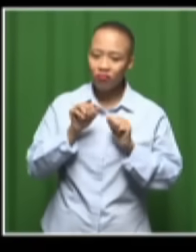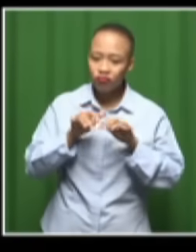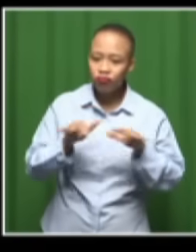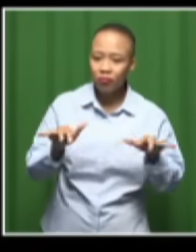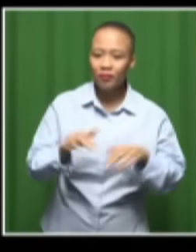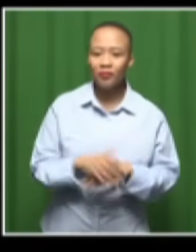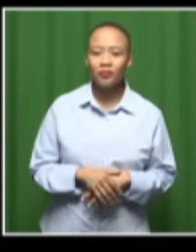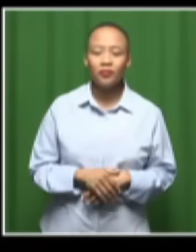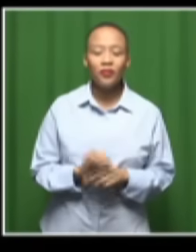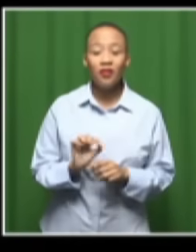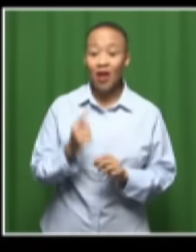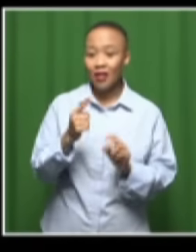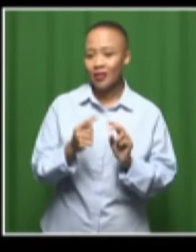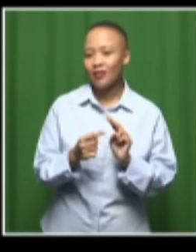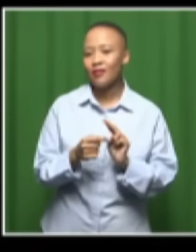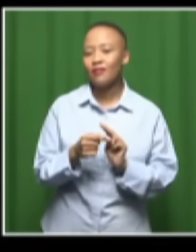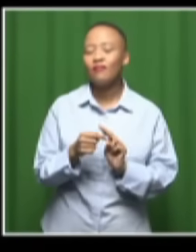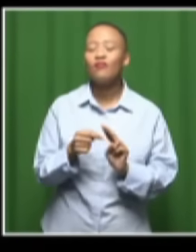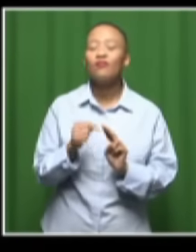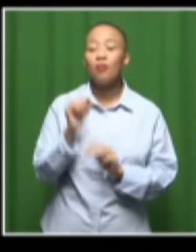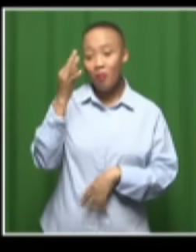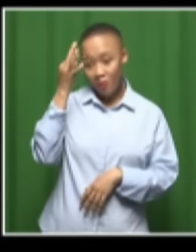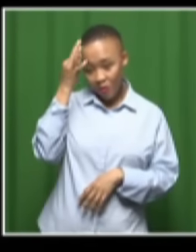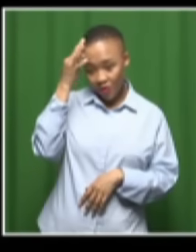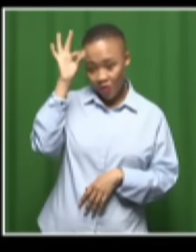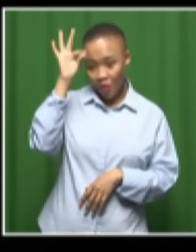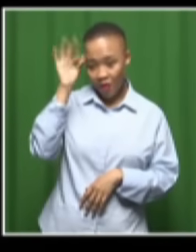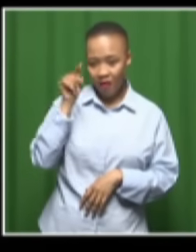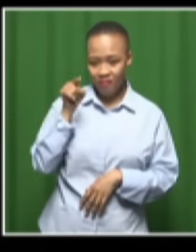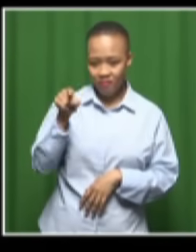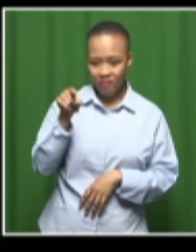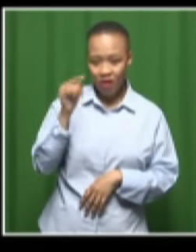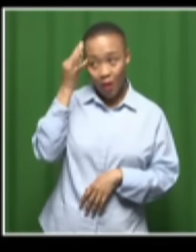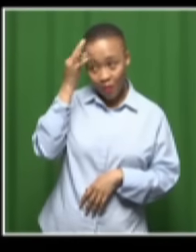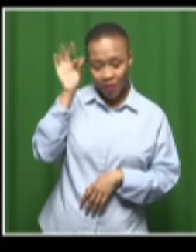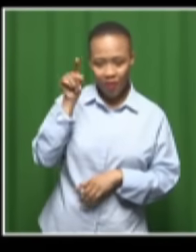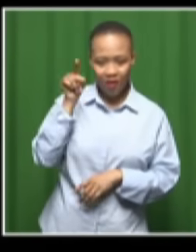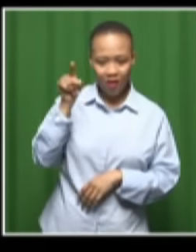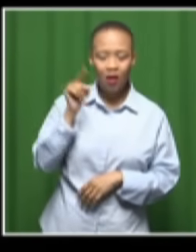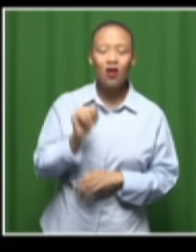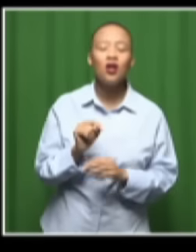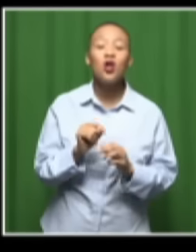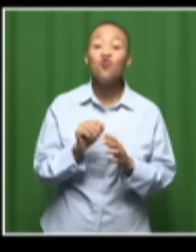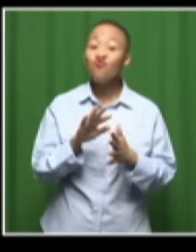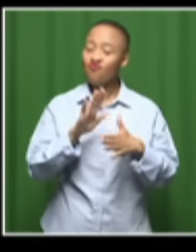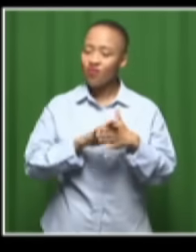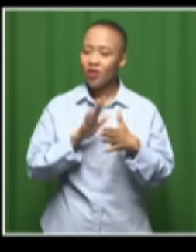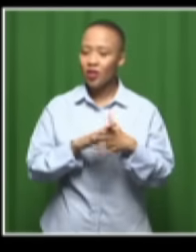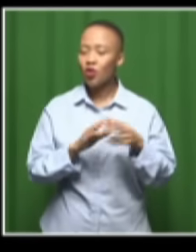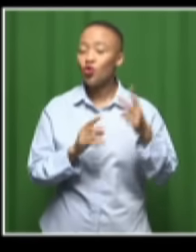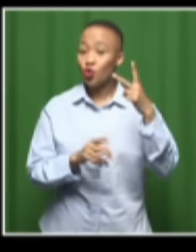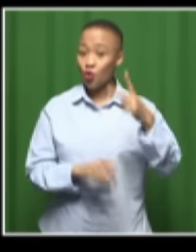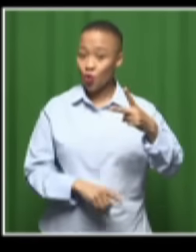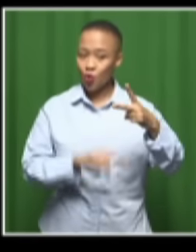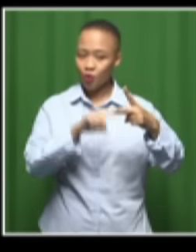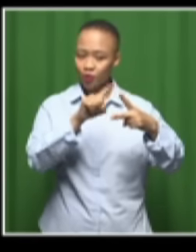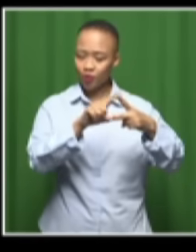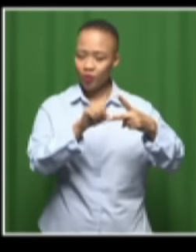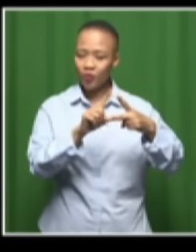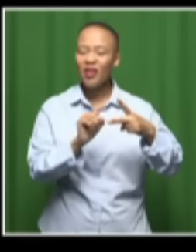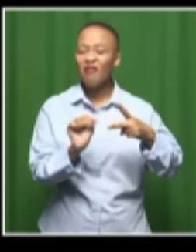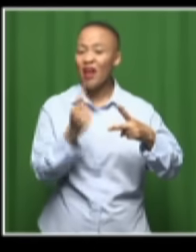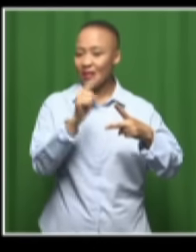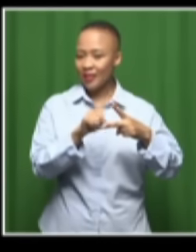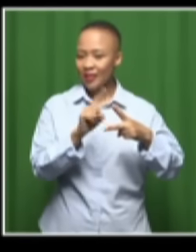that was when I woke up and I saw what was going on. So for two reasons, I'll address the one, which was the big storm that was